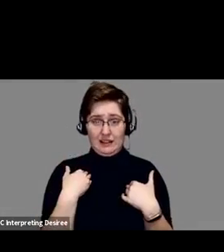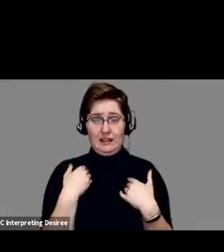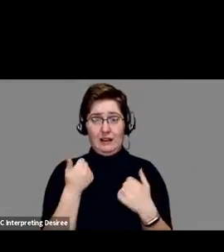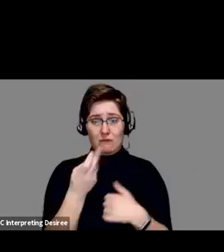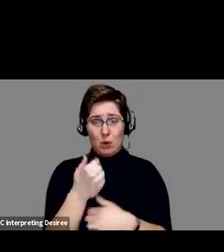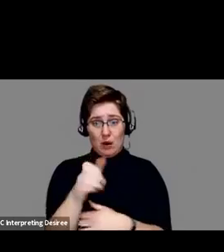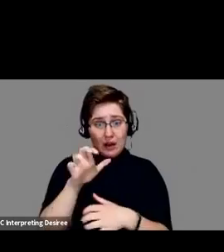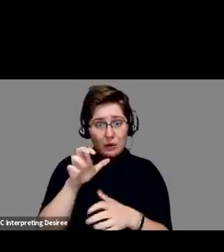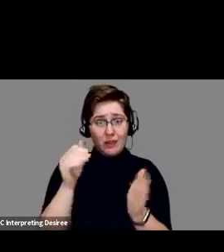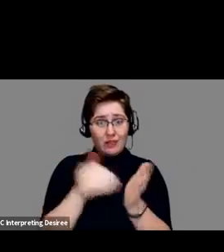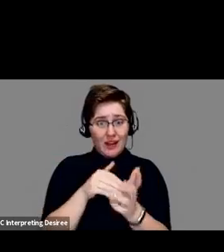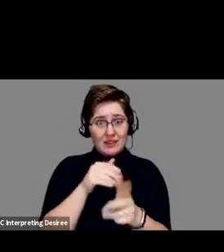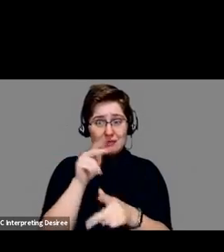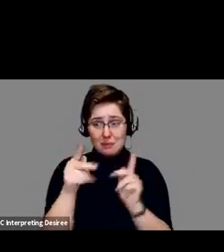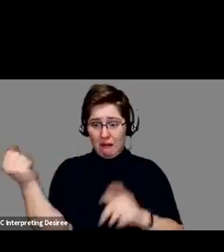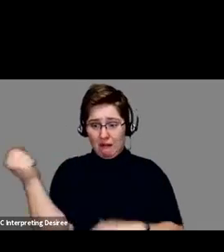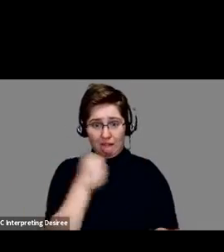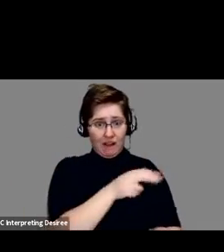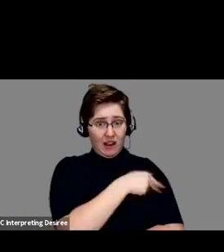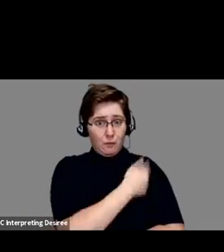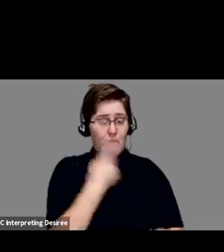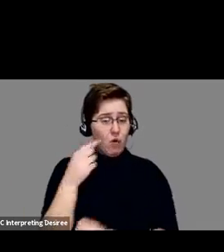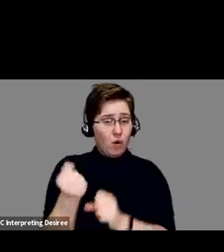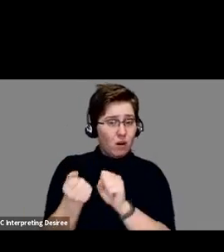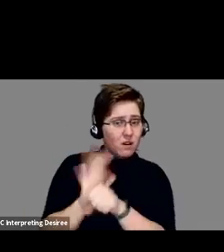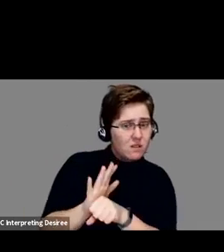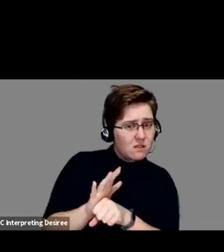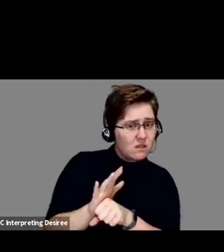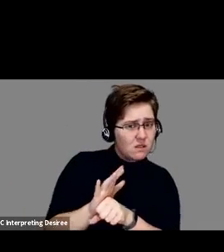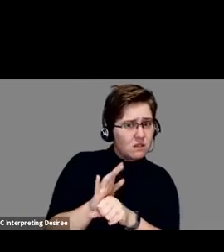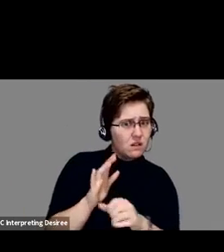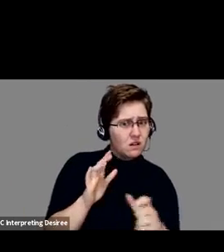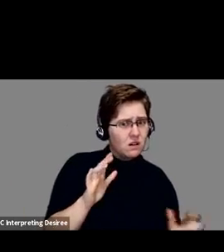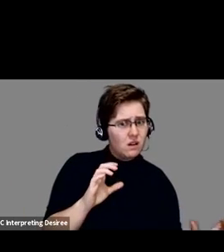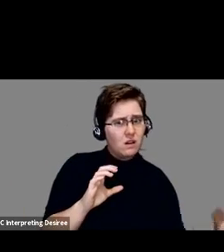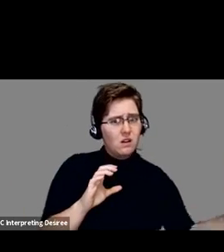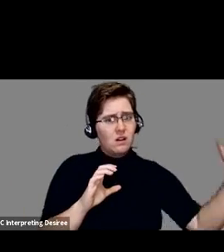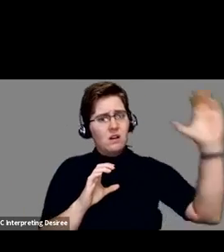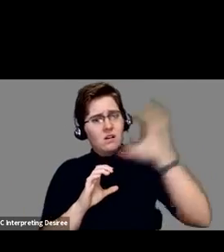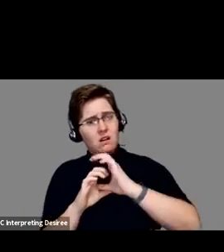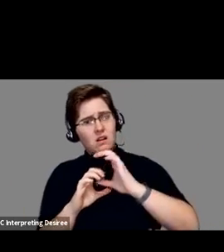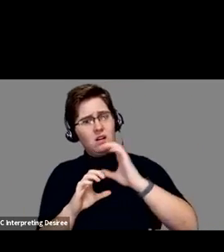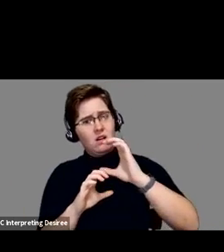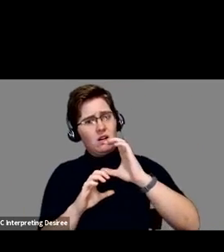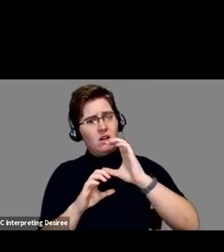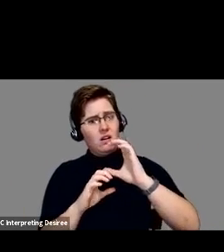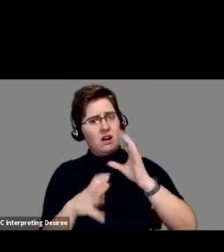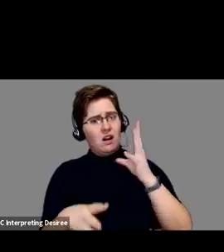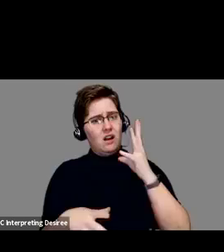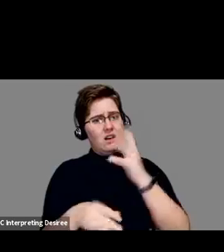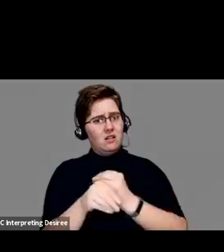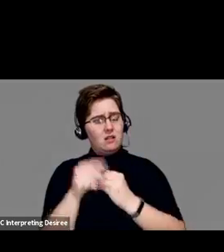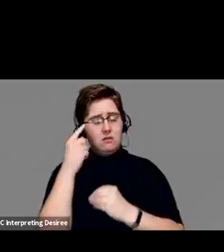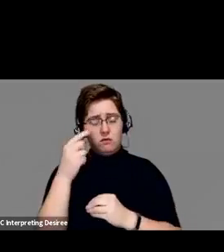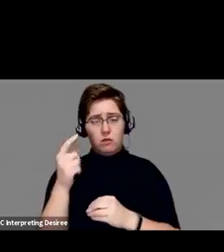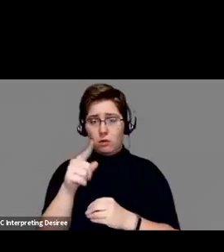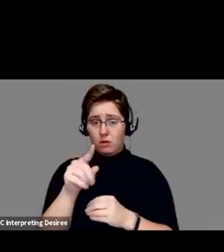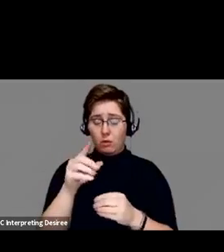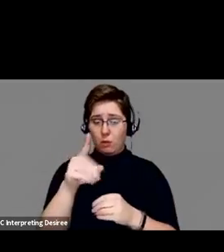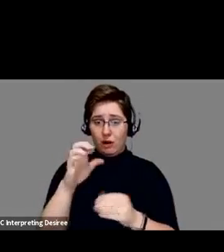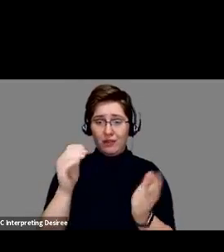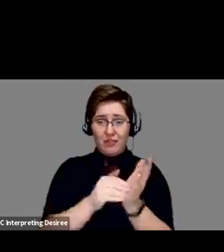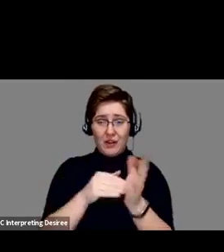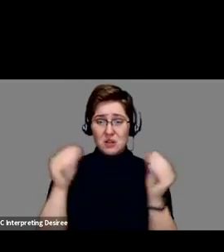hundreds of thousands of hospitalizations for COVID, and you pile up on top of that the addition of another